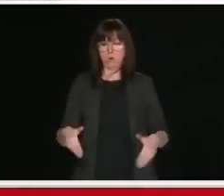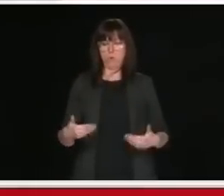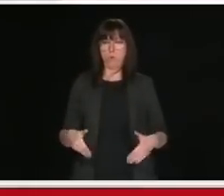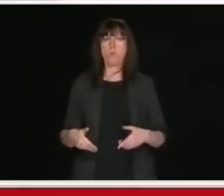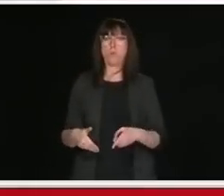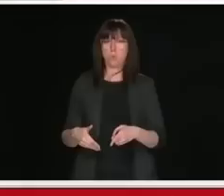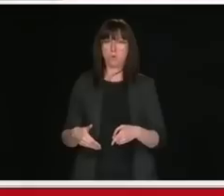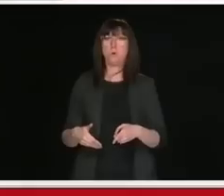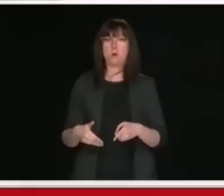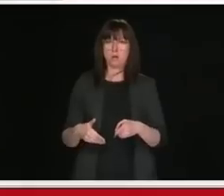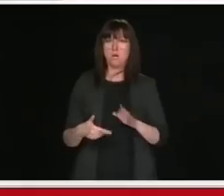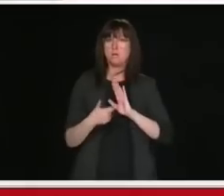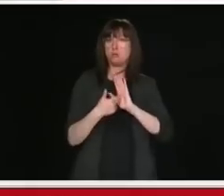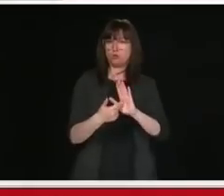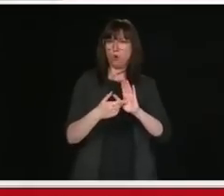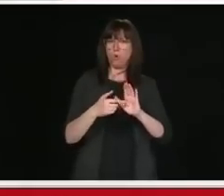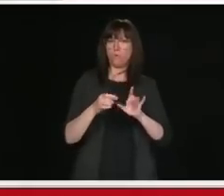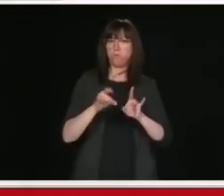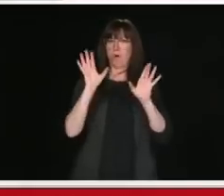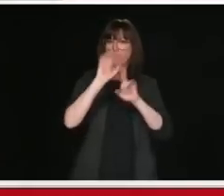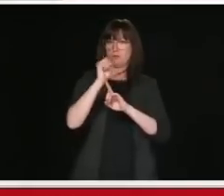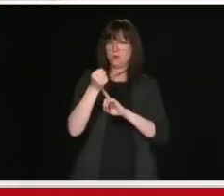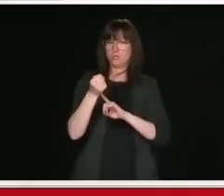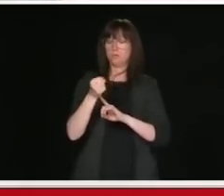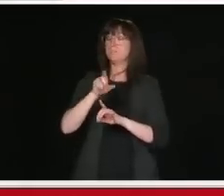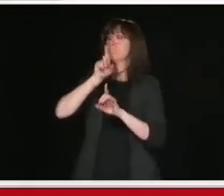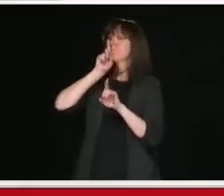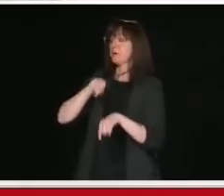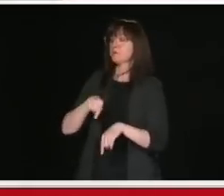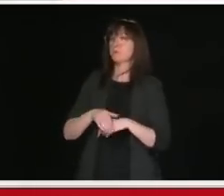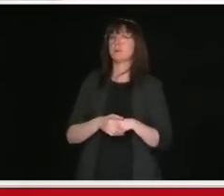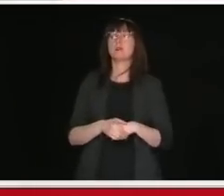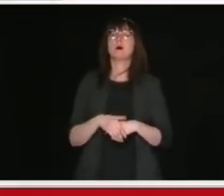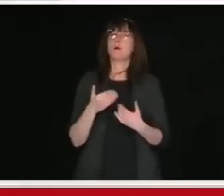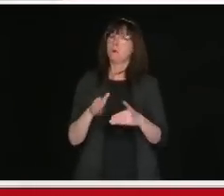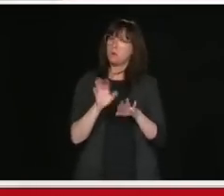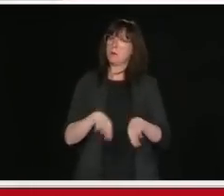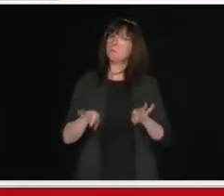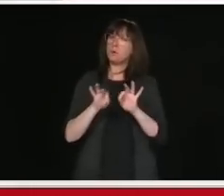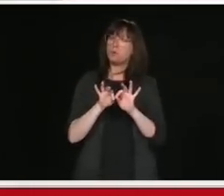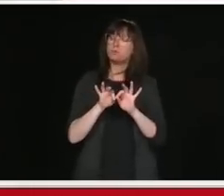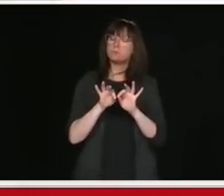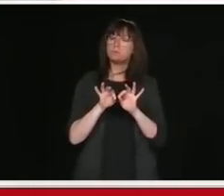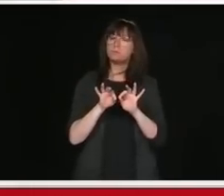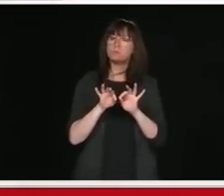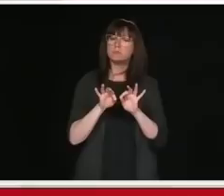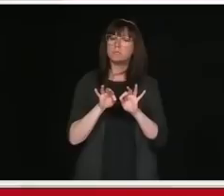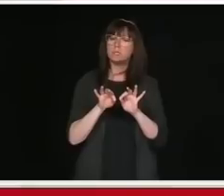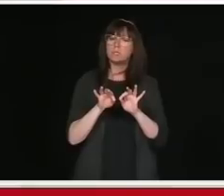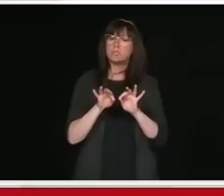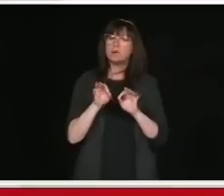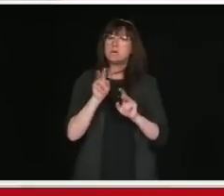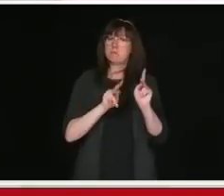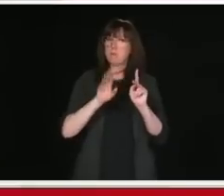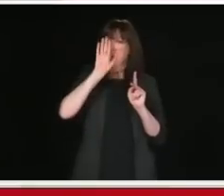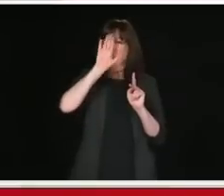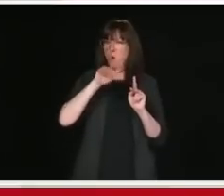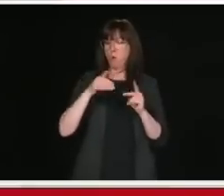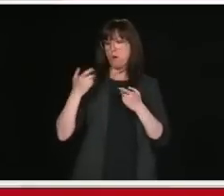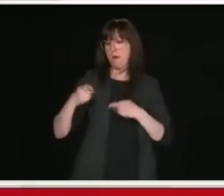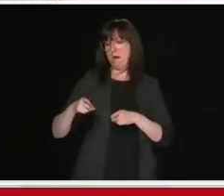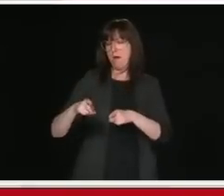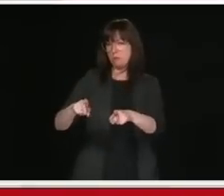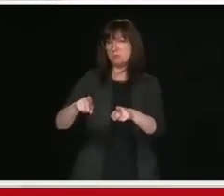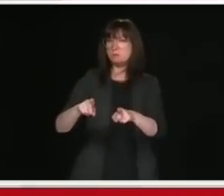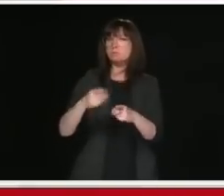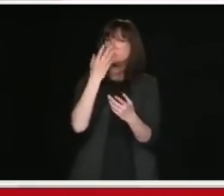give the information out, yes, and people should be expecting what's coming. But we know at the same time that the important thing for people is